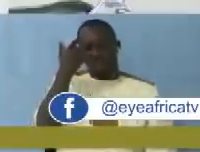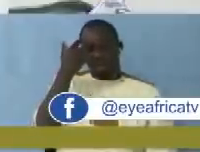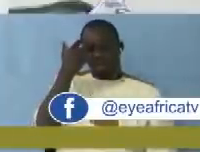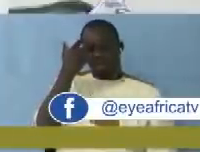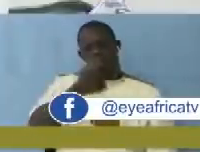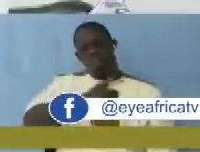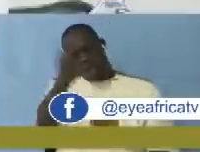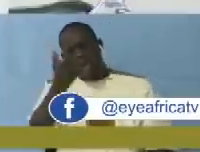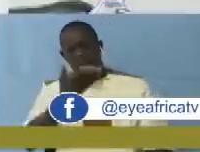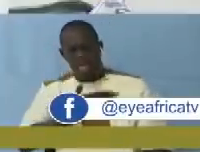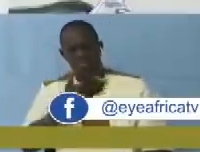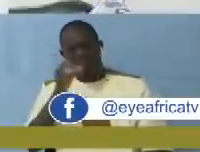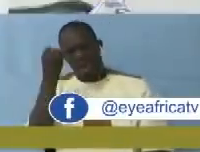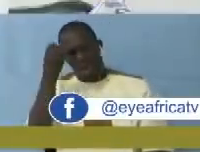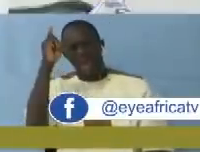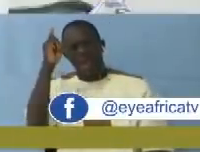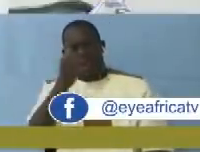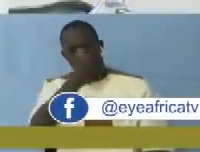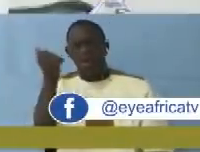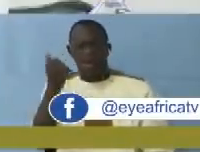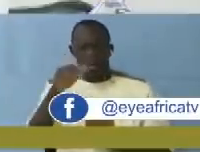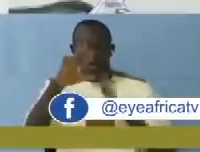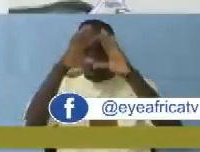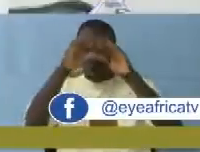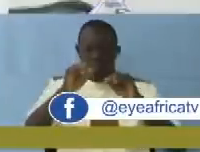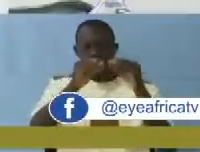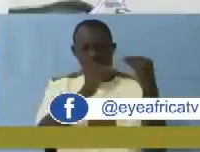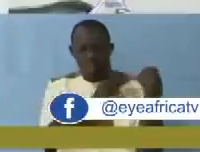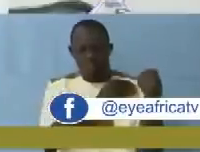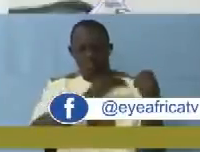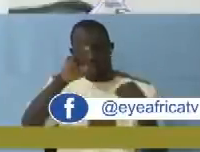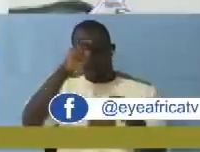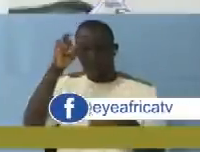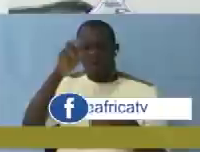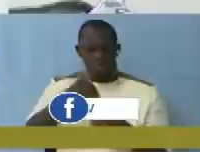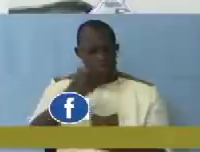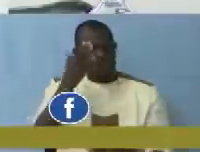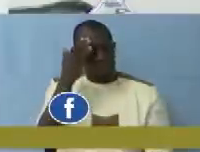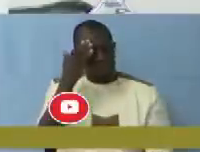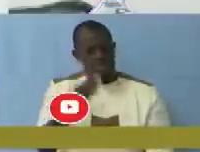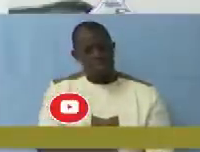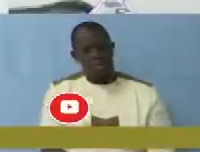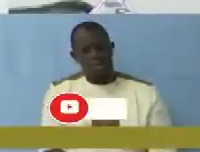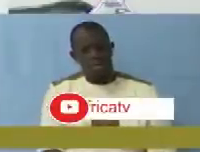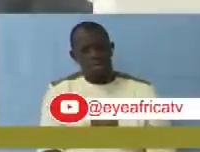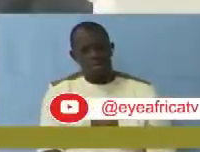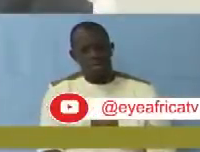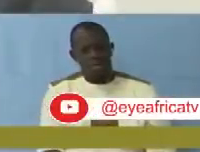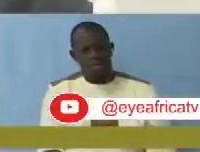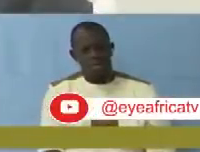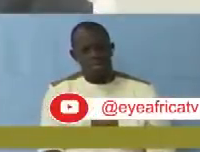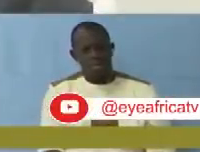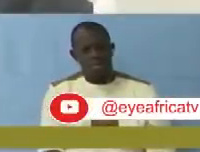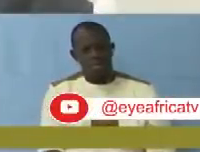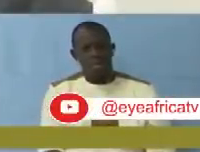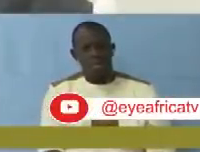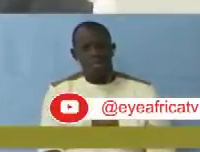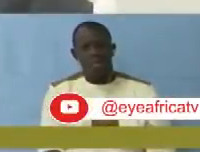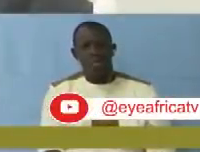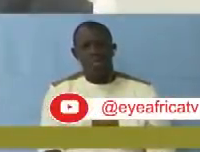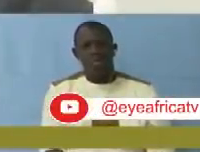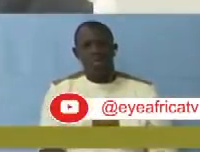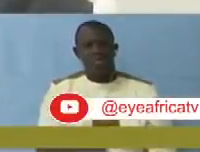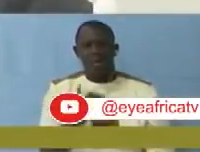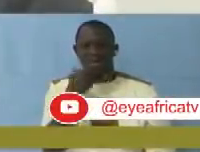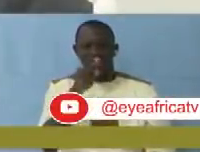Well, I have an idea about some of the sections, their work. Isn't that disappointing to come from a director of